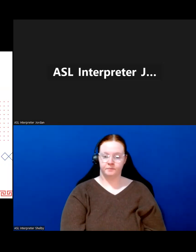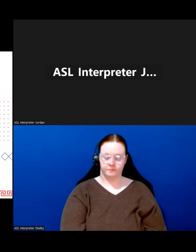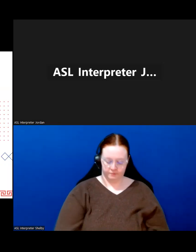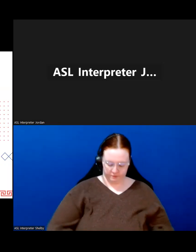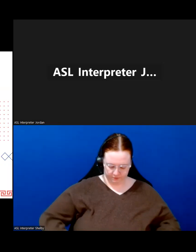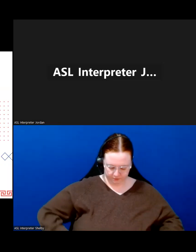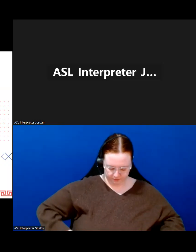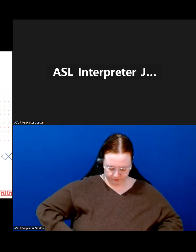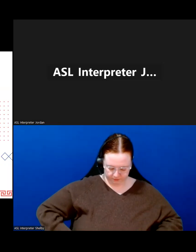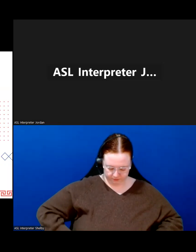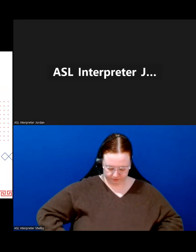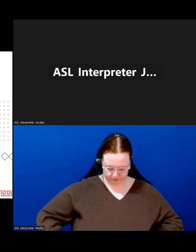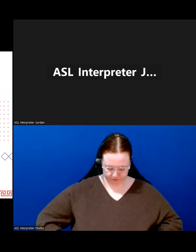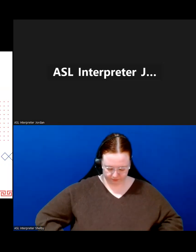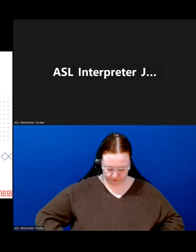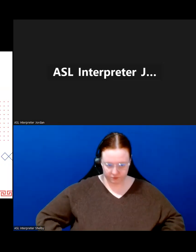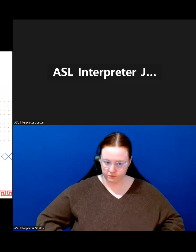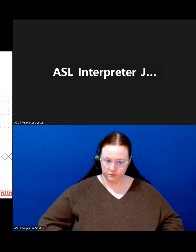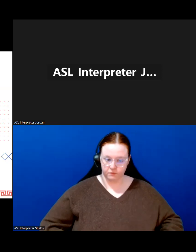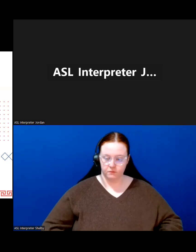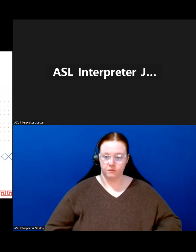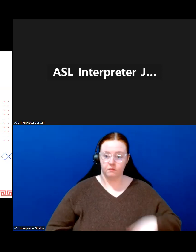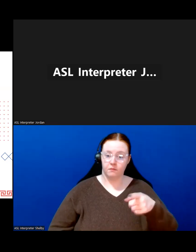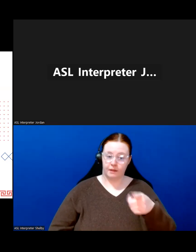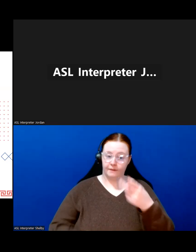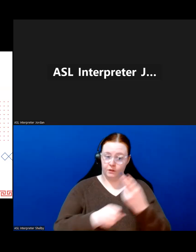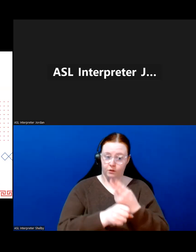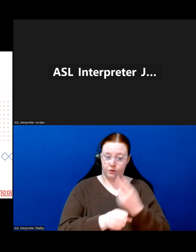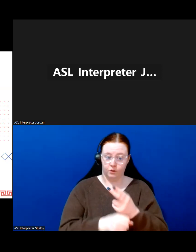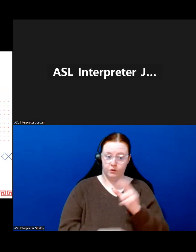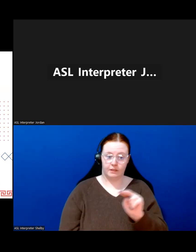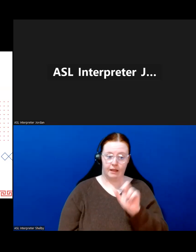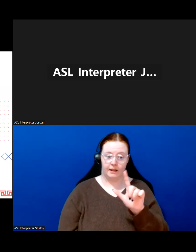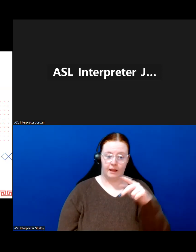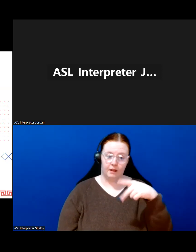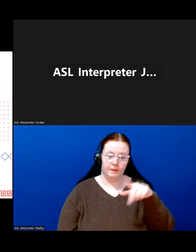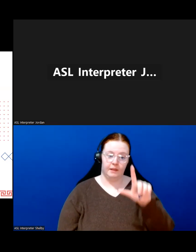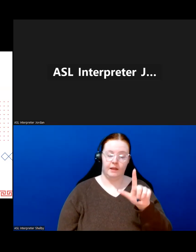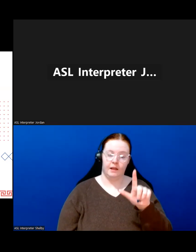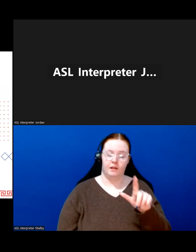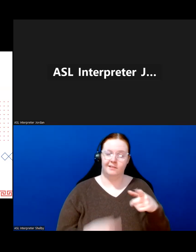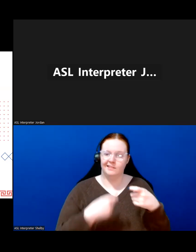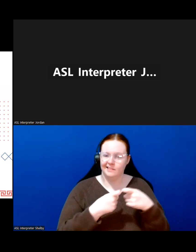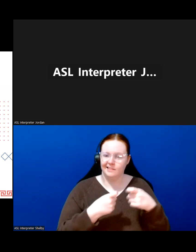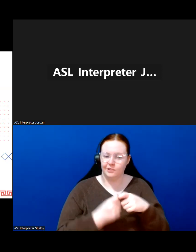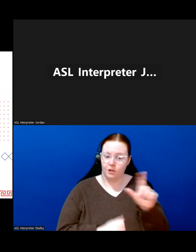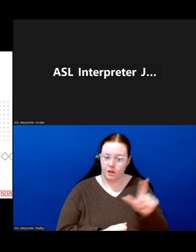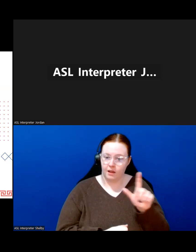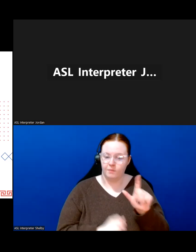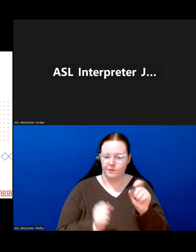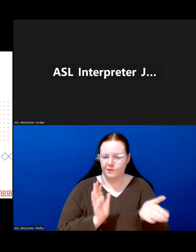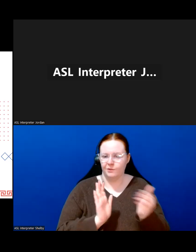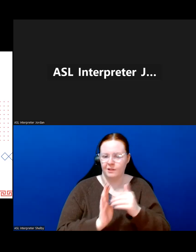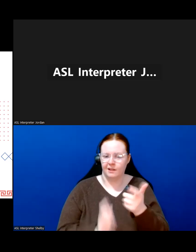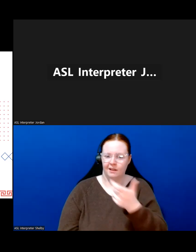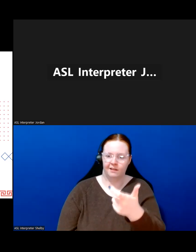So have you ever used NLPL's digital library? So you can scan the QR code again